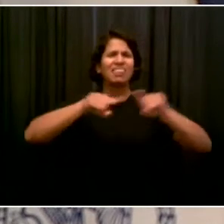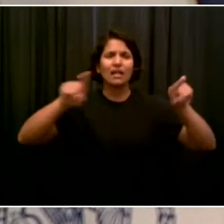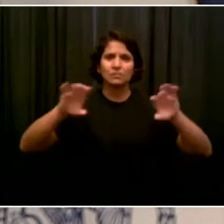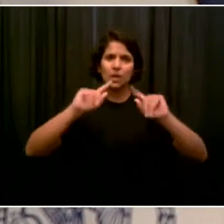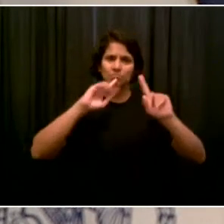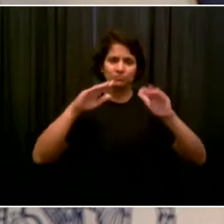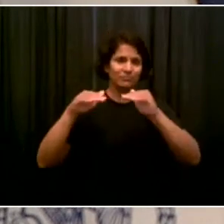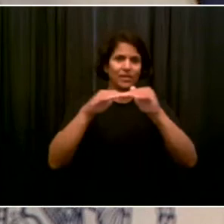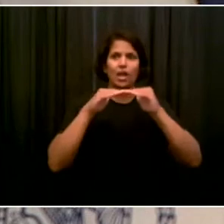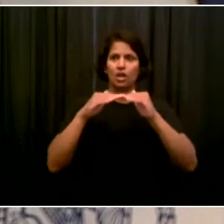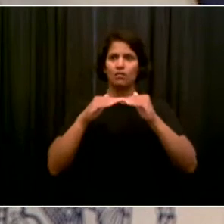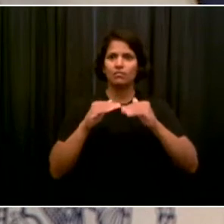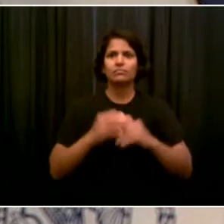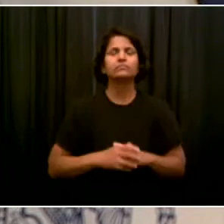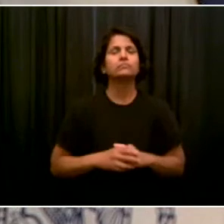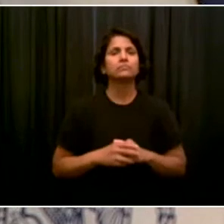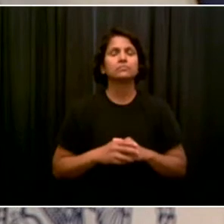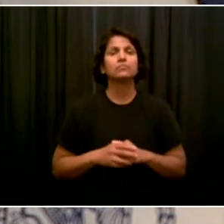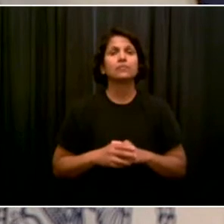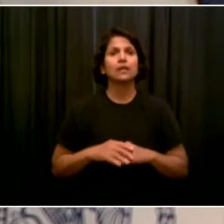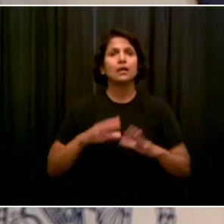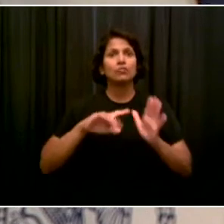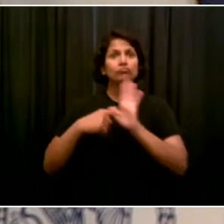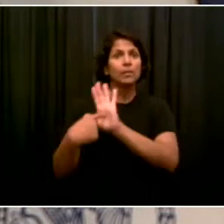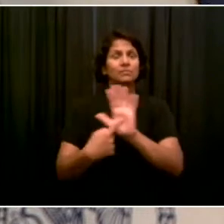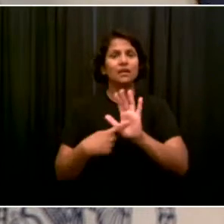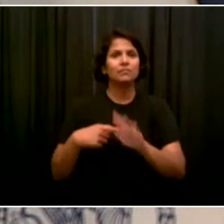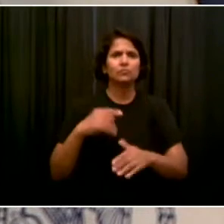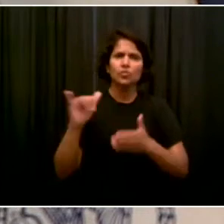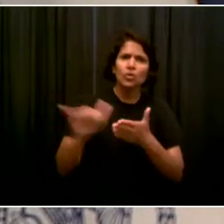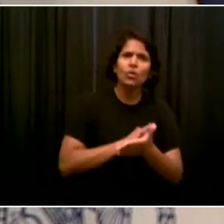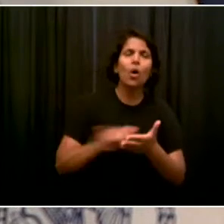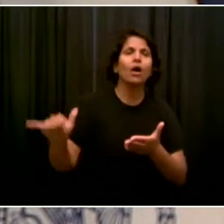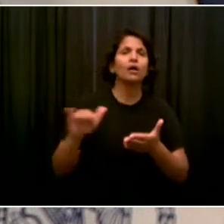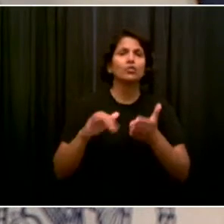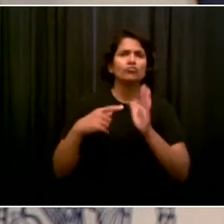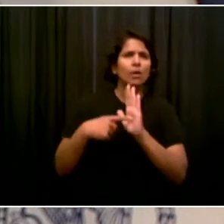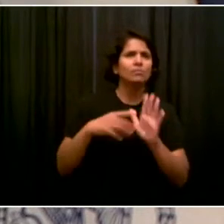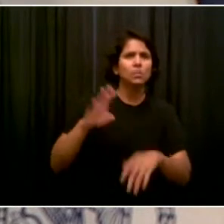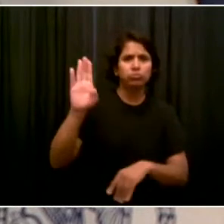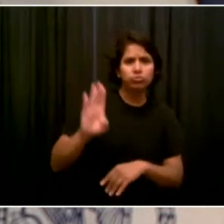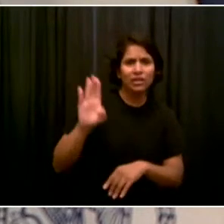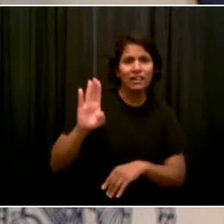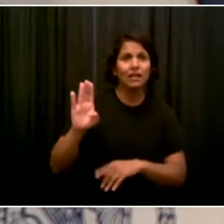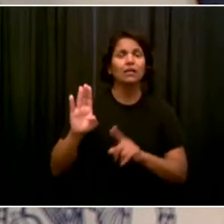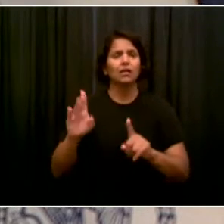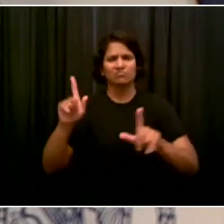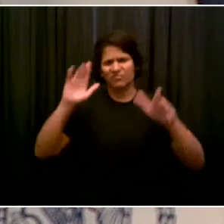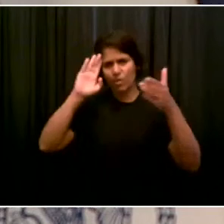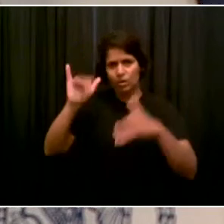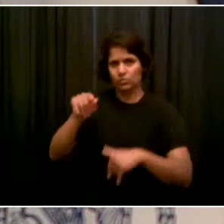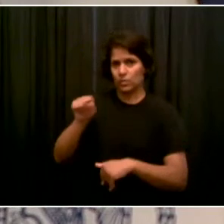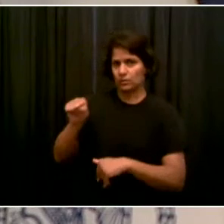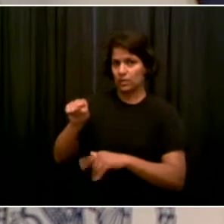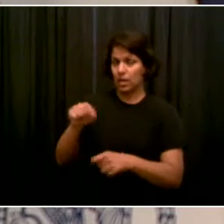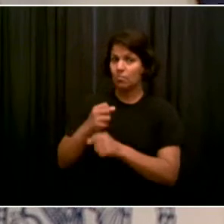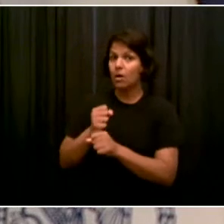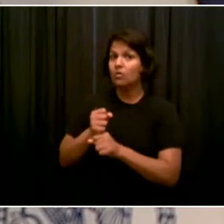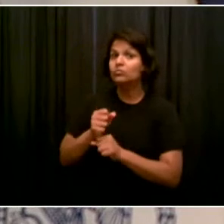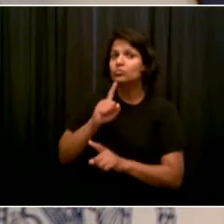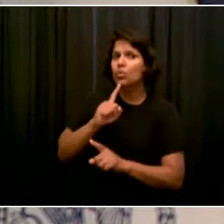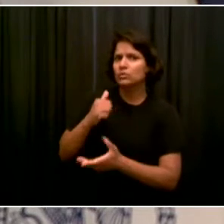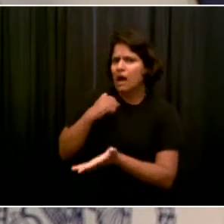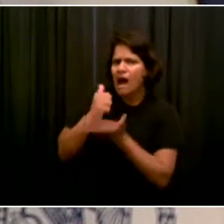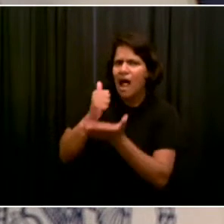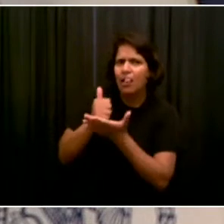been someone always looking for the next strategies to help us fight COVID. And I appreciate his support at this crucial moment. My